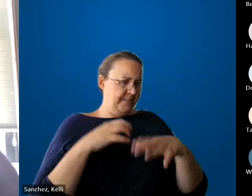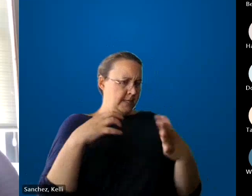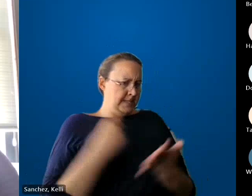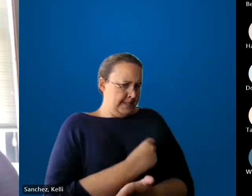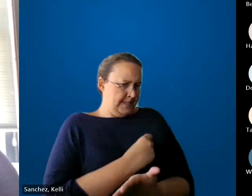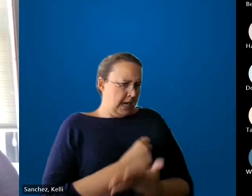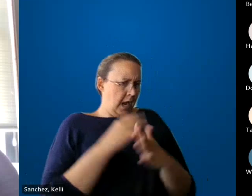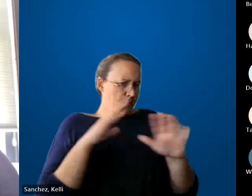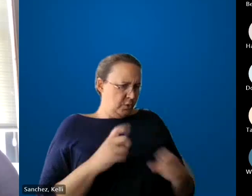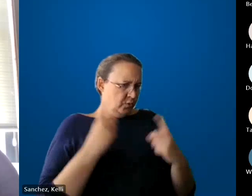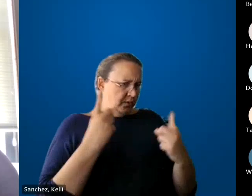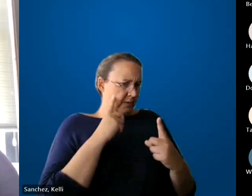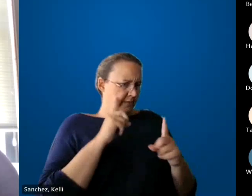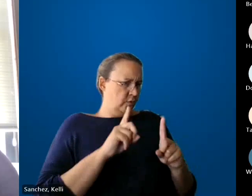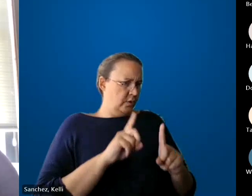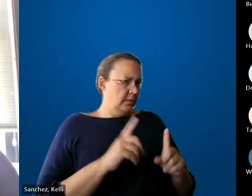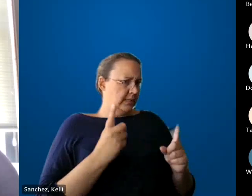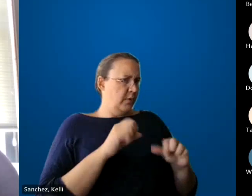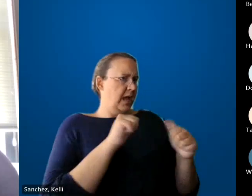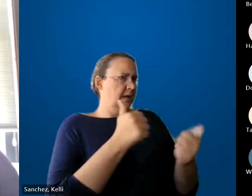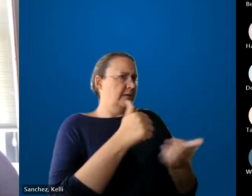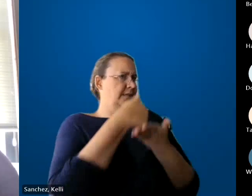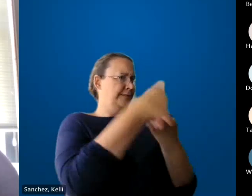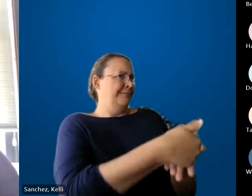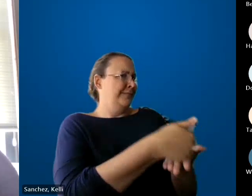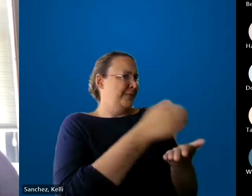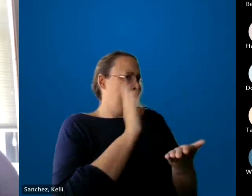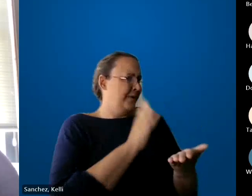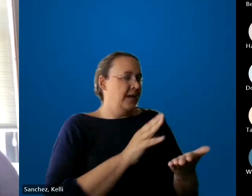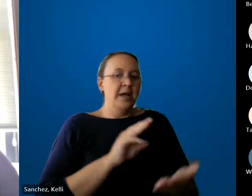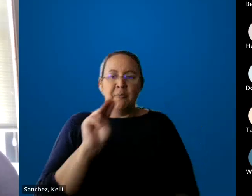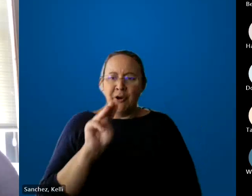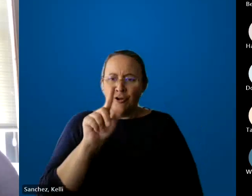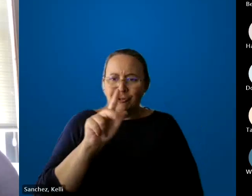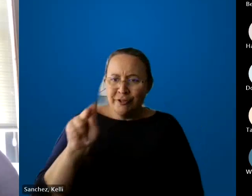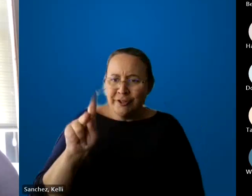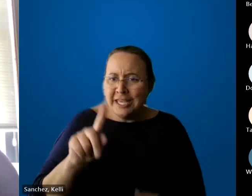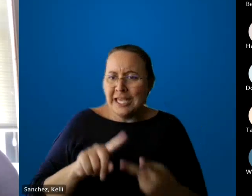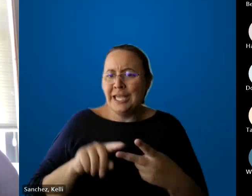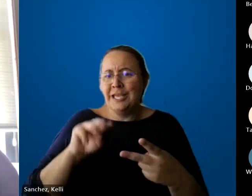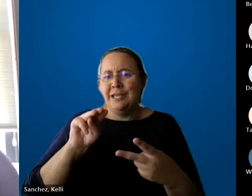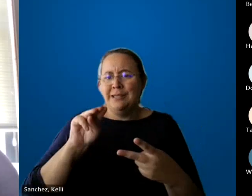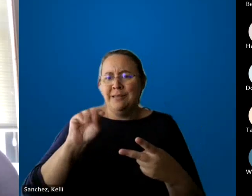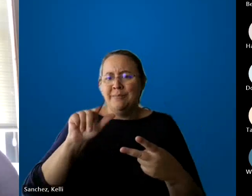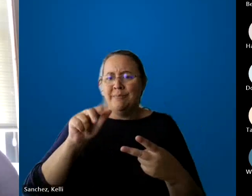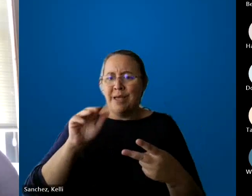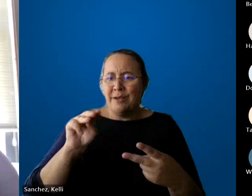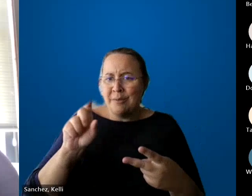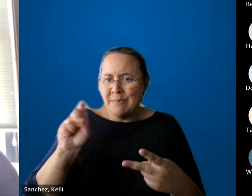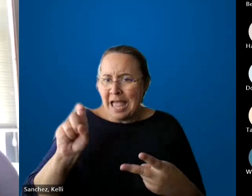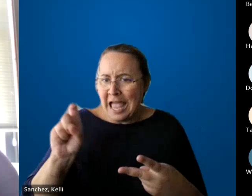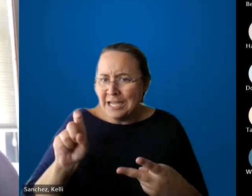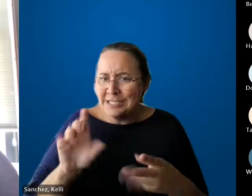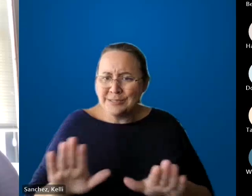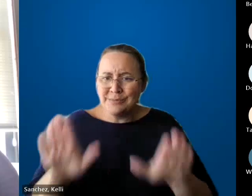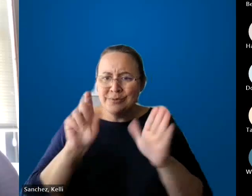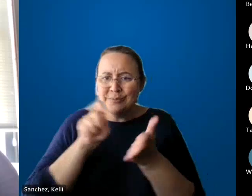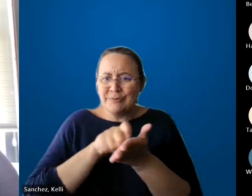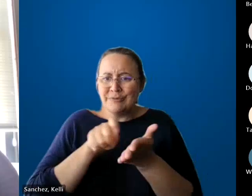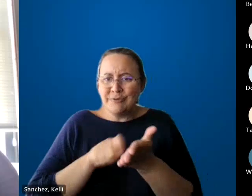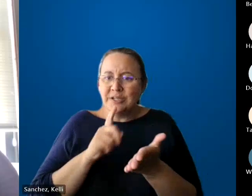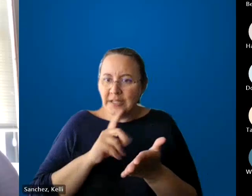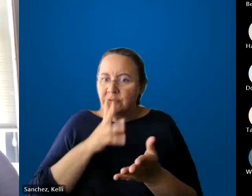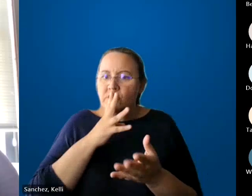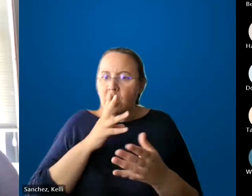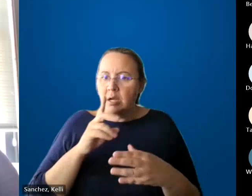right? And Martin Luther King and Malcolm X, a lot of really incredible writers have